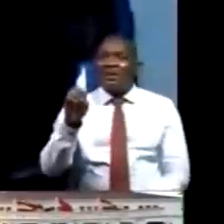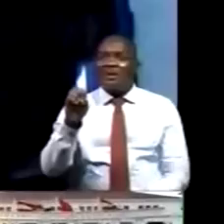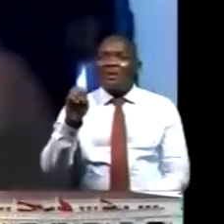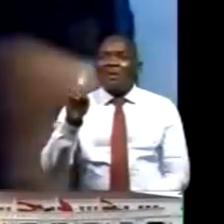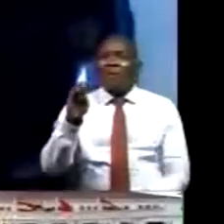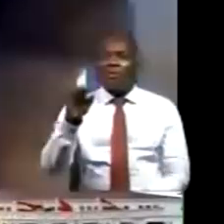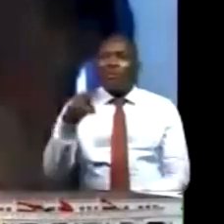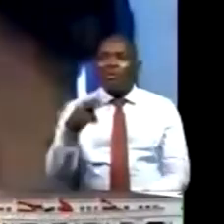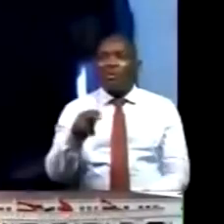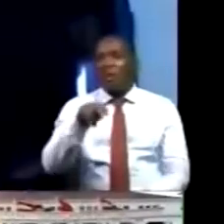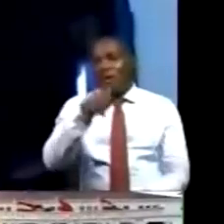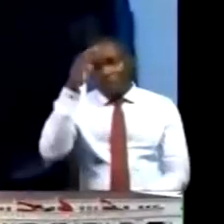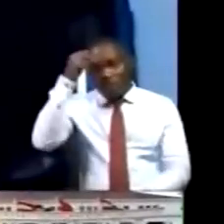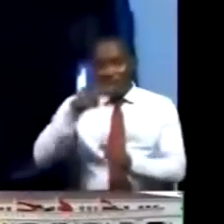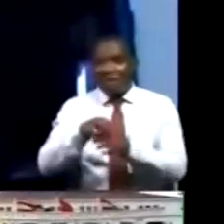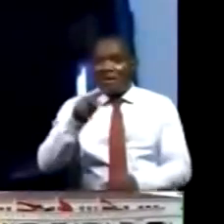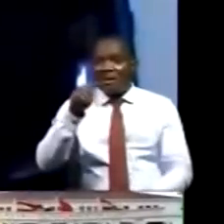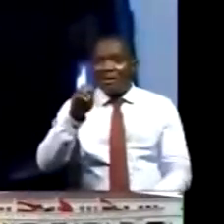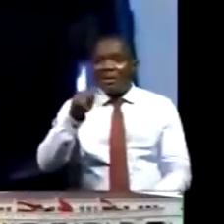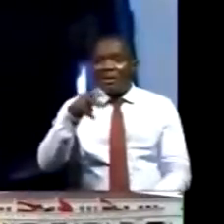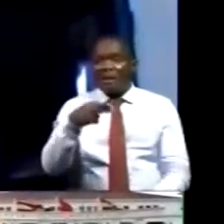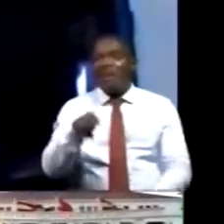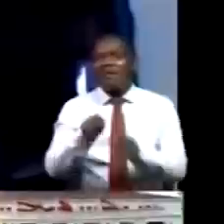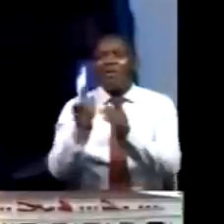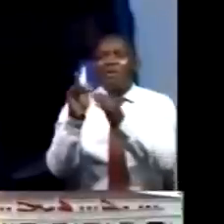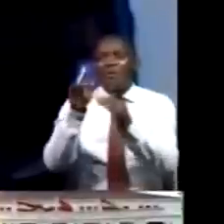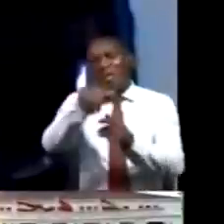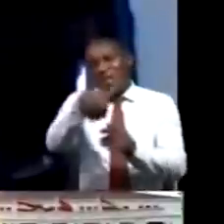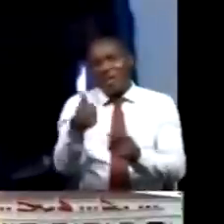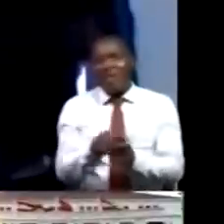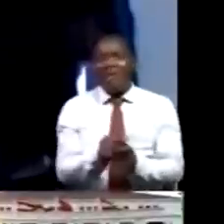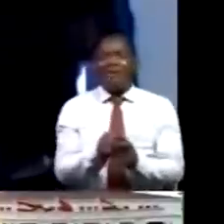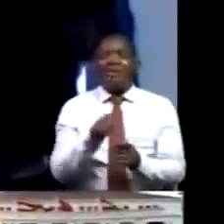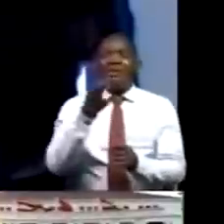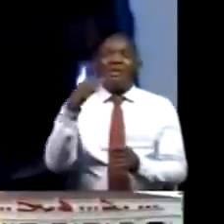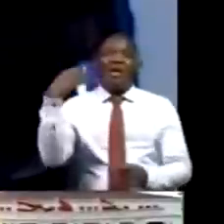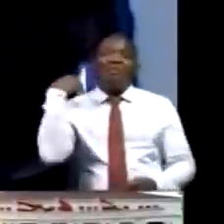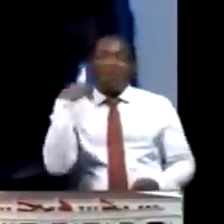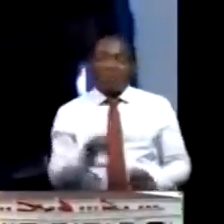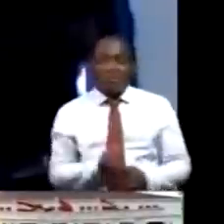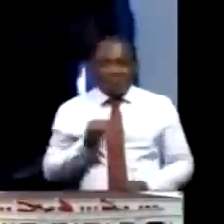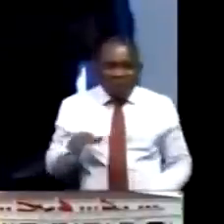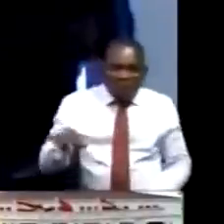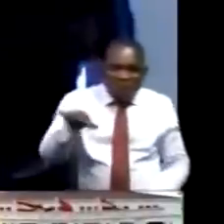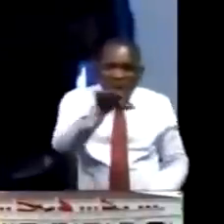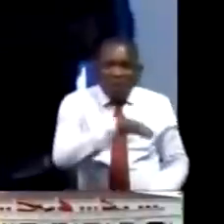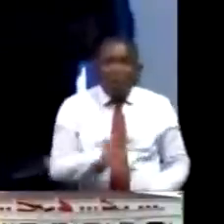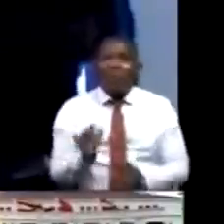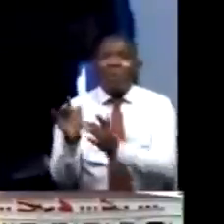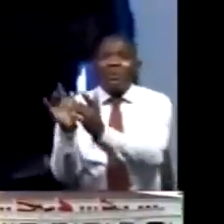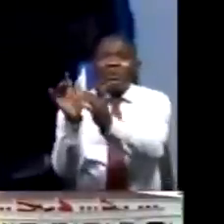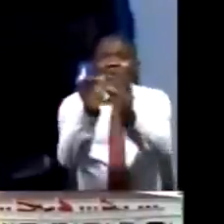Tete, and then I also went to consult with the commissioner. And in all those